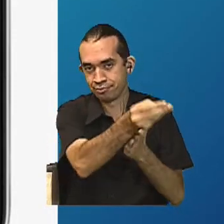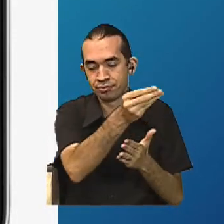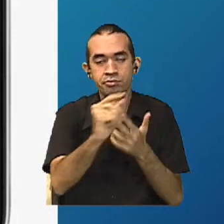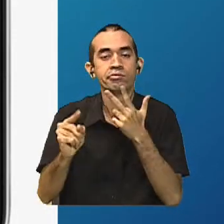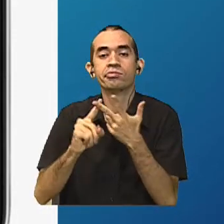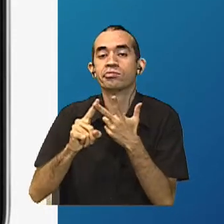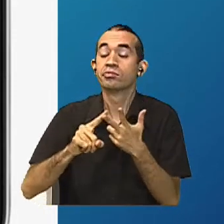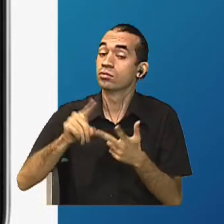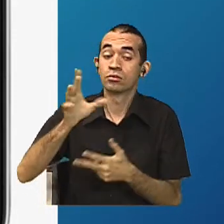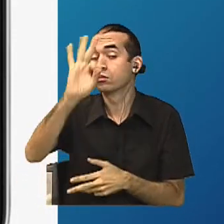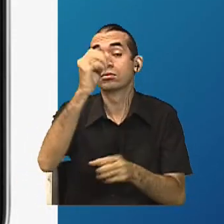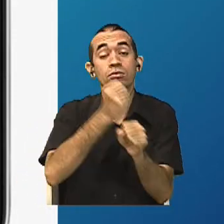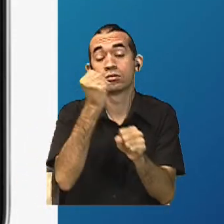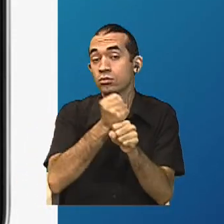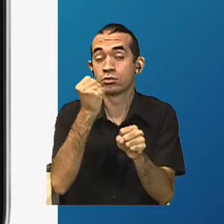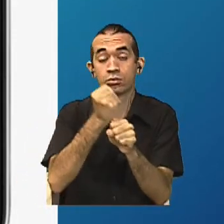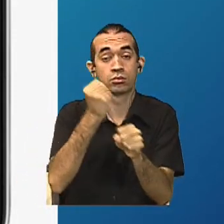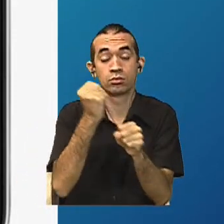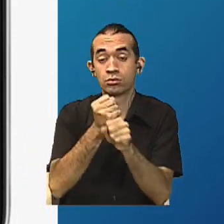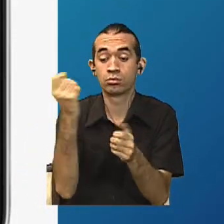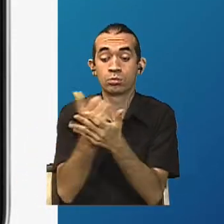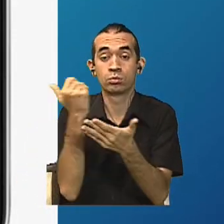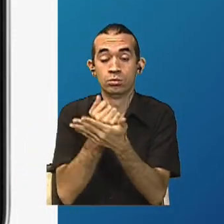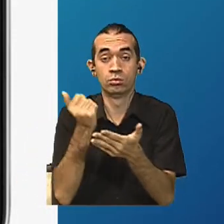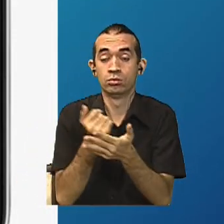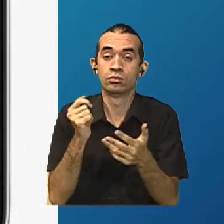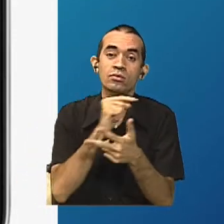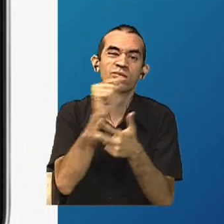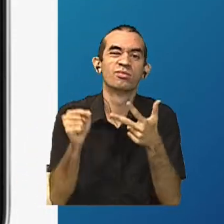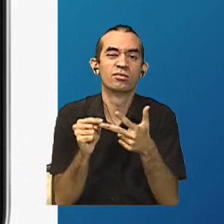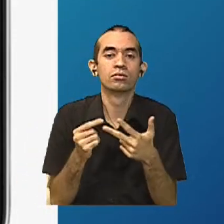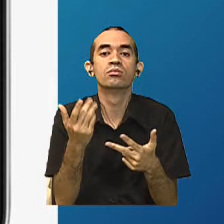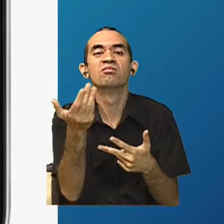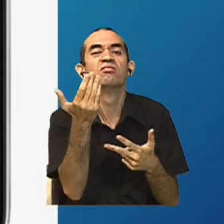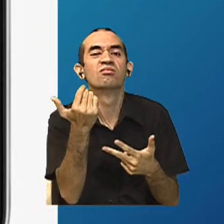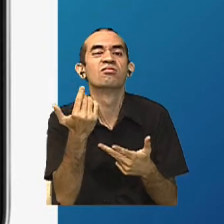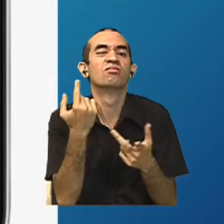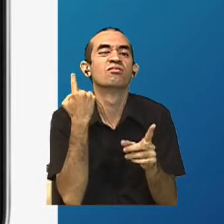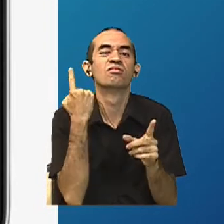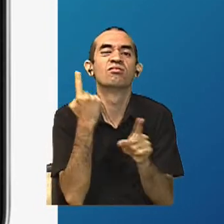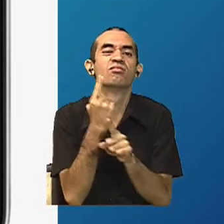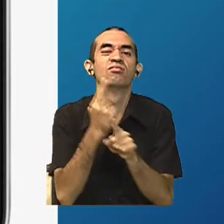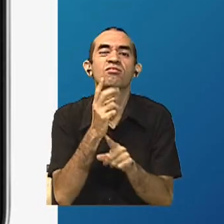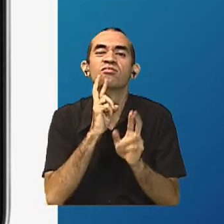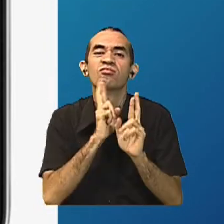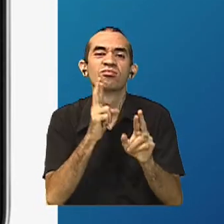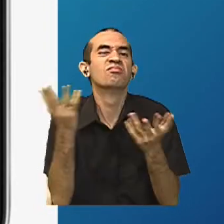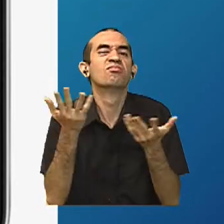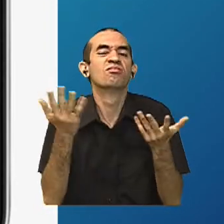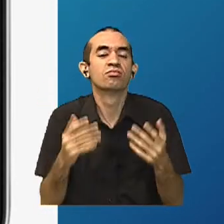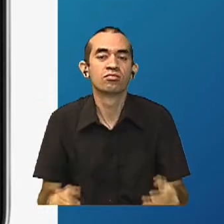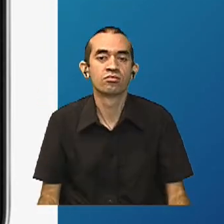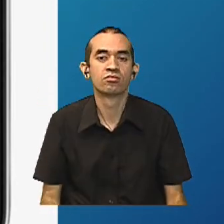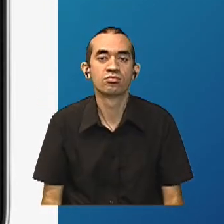Find a job and work to earn money. Tell me, what is the correct